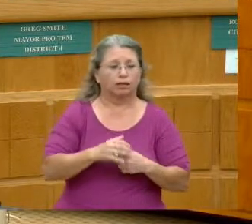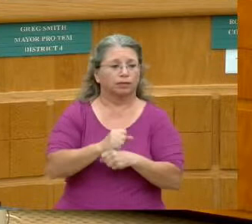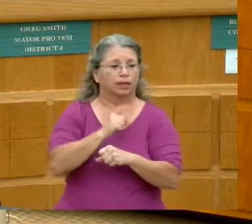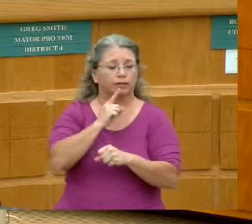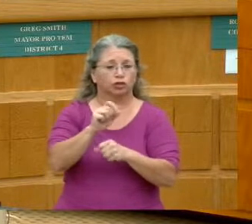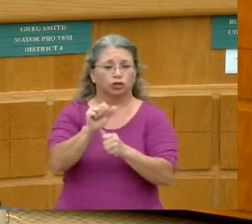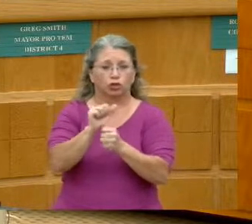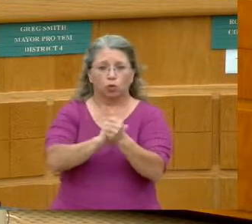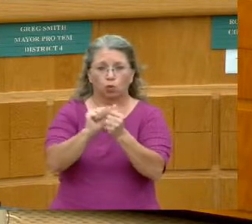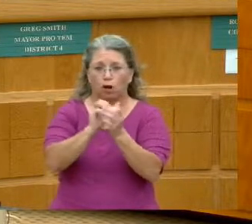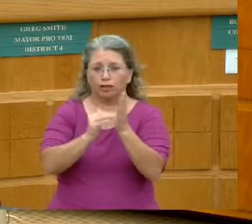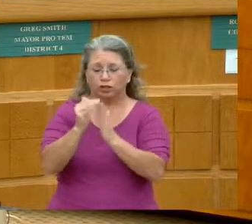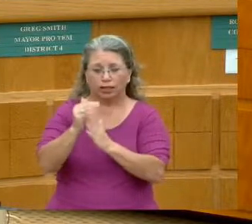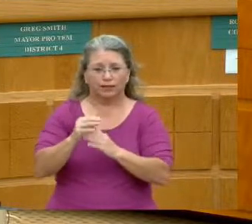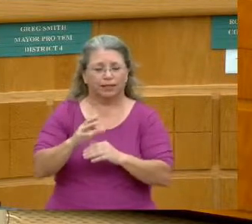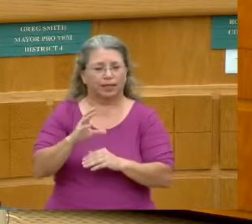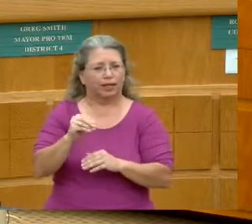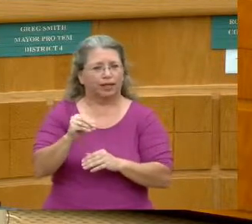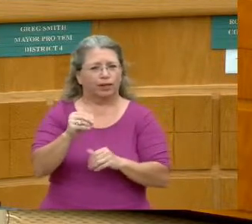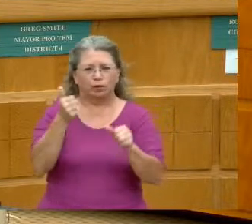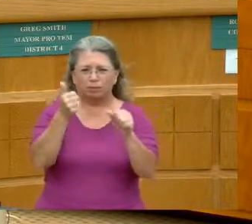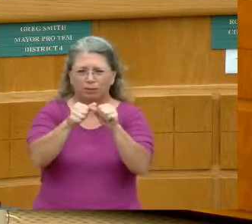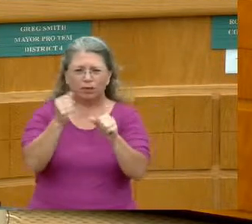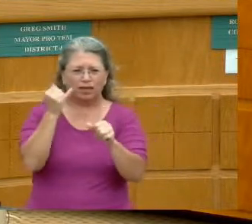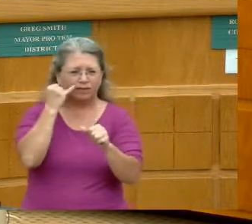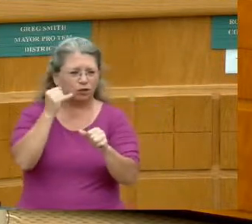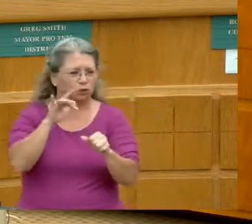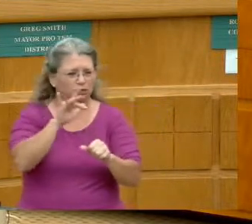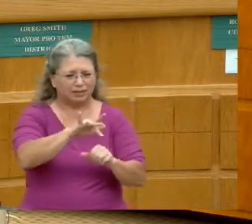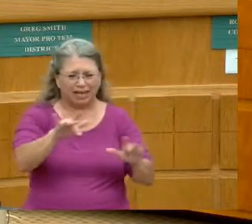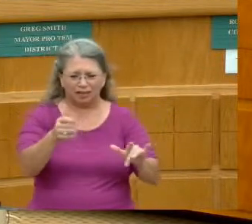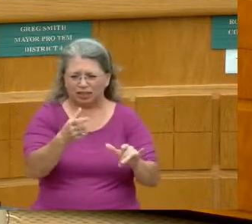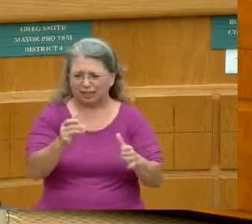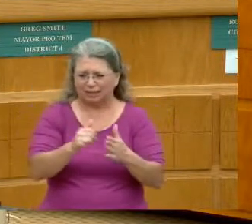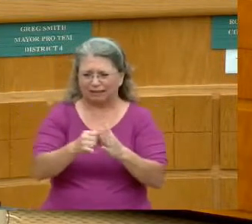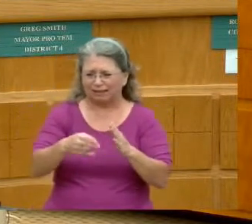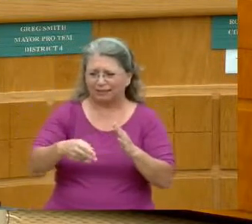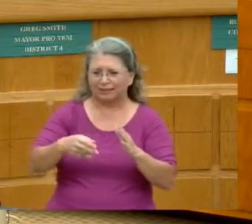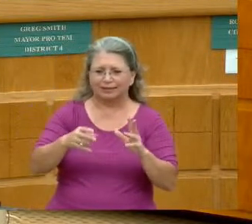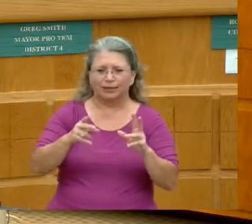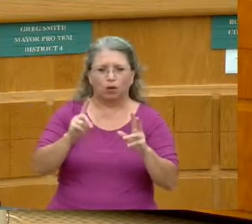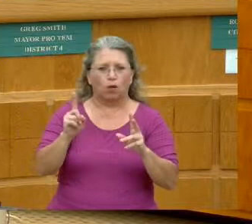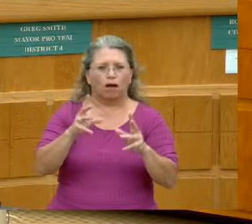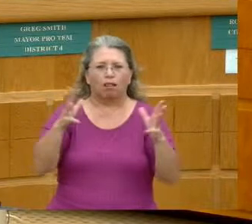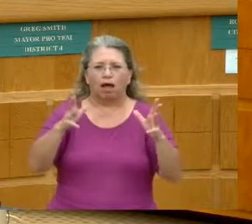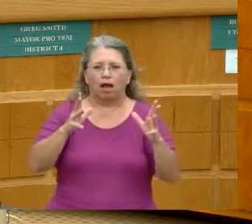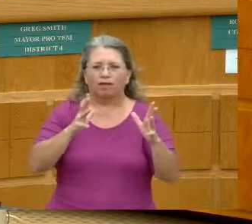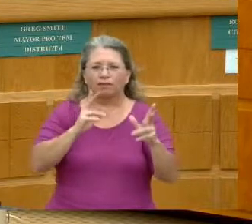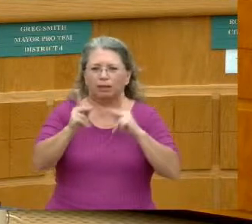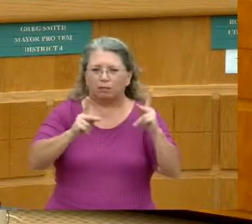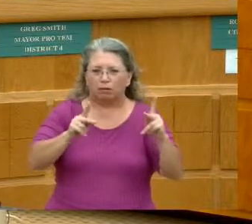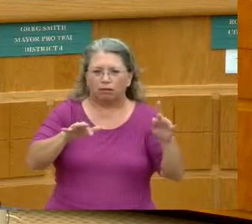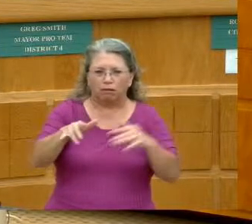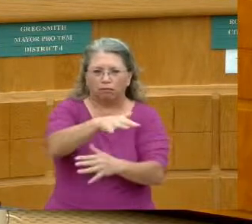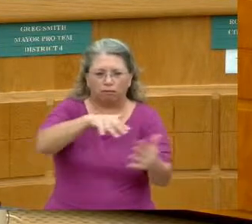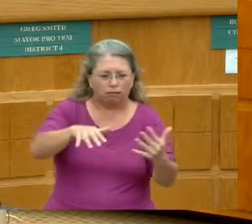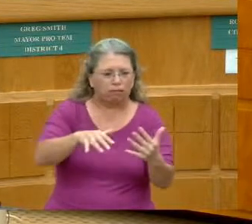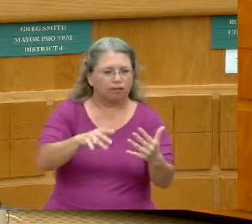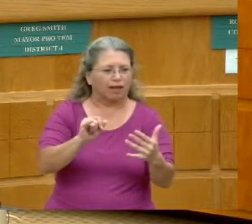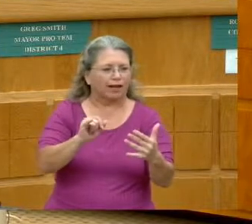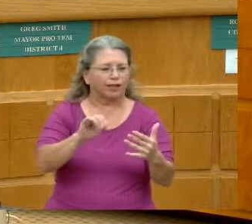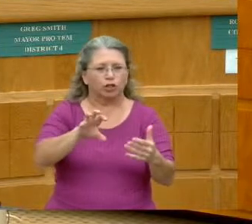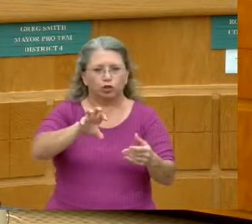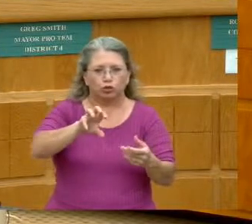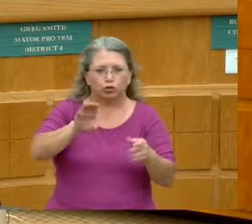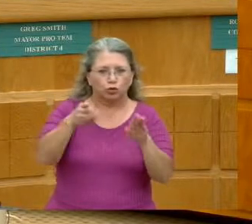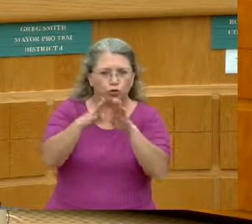reminding ourselves that if we're going to touch anything that is high traffic, a doorknob, you go out somewhere in public, you got to wash your hands, back